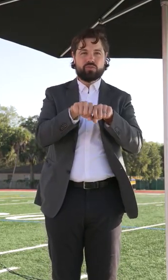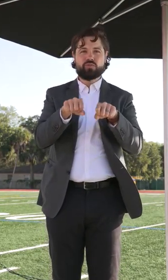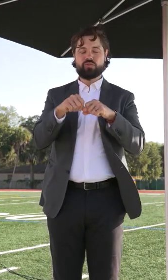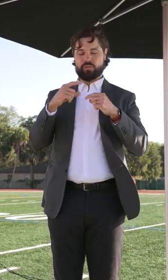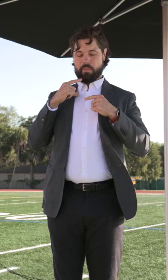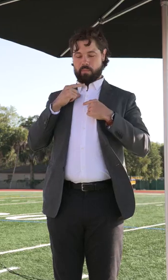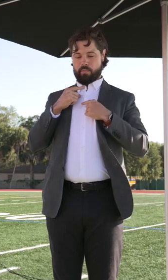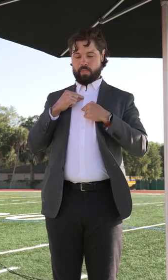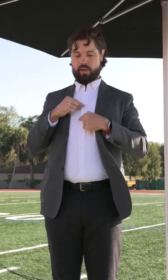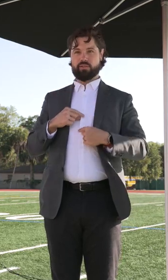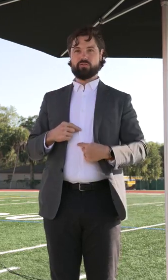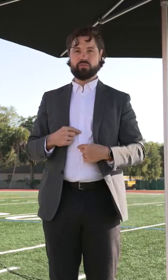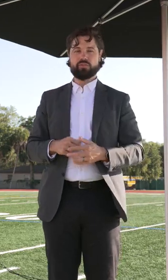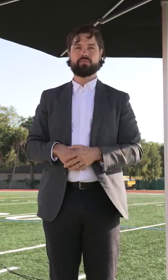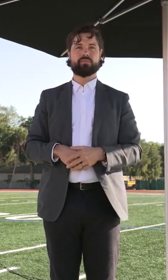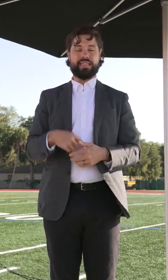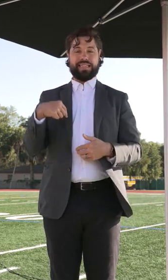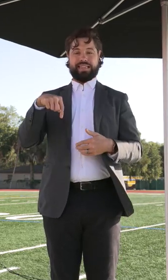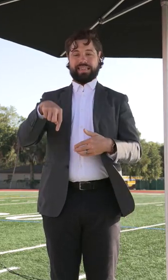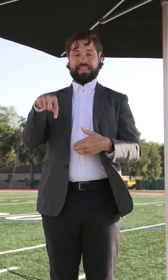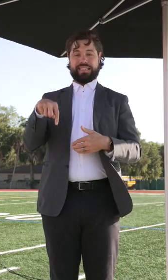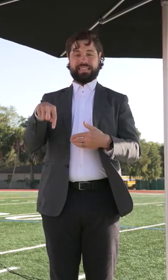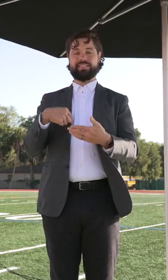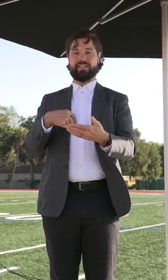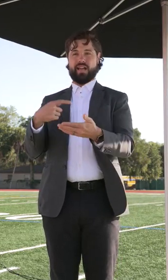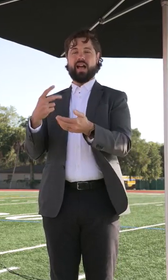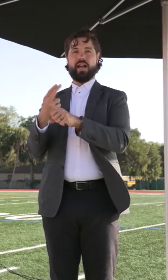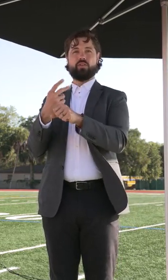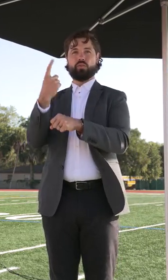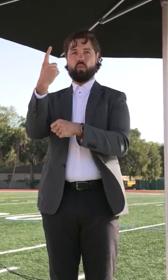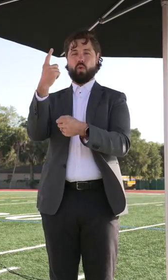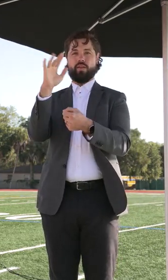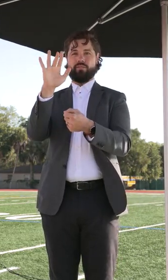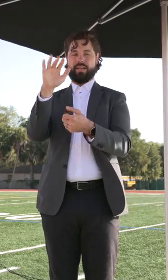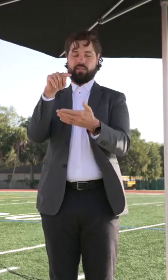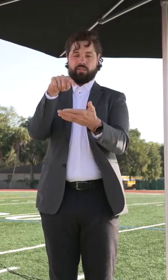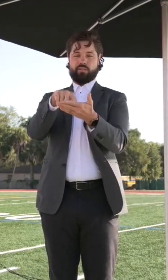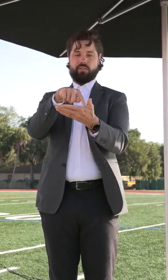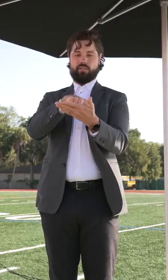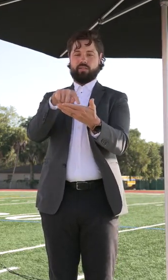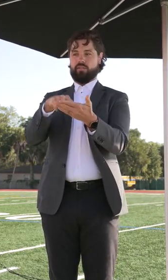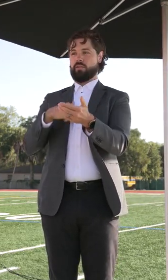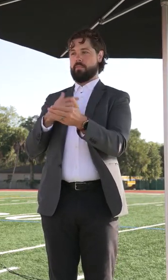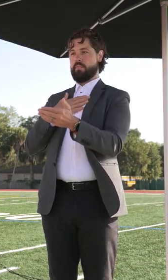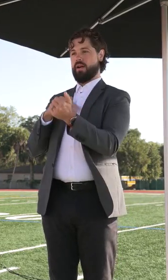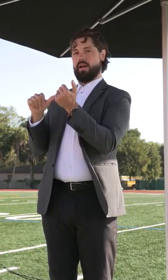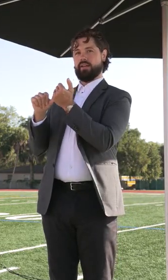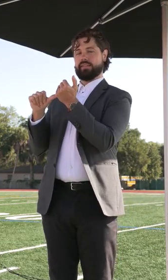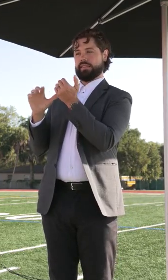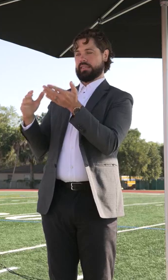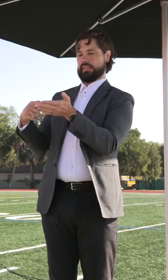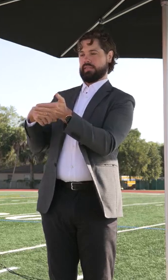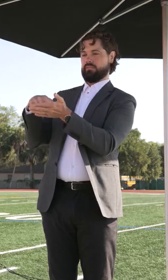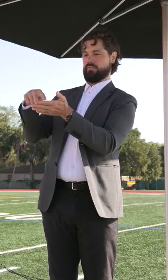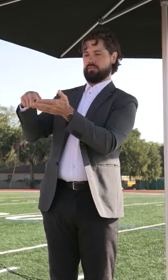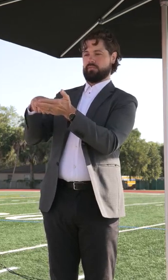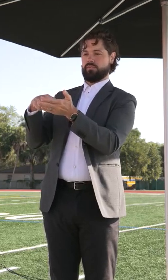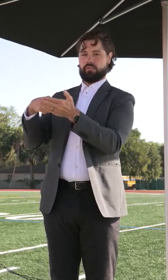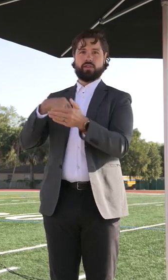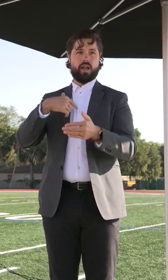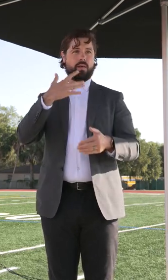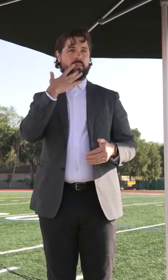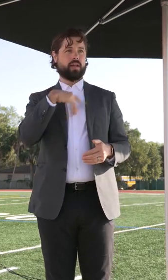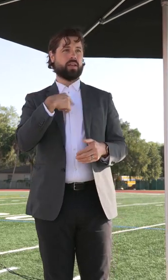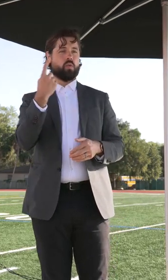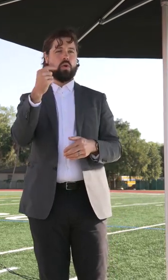typed this speech with one finger with a communication partner holding a keyboard. I am one of the lucky few non-speaking autistics who have been